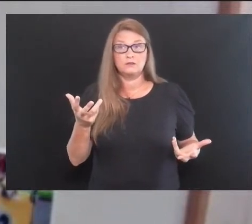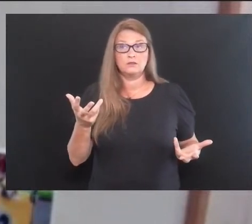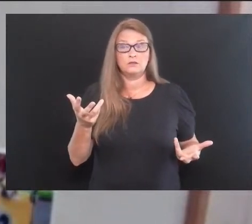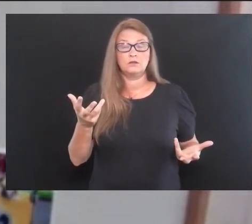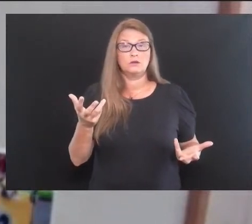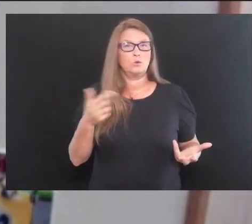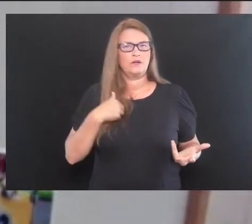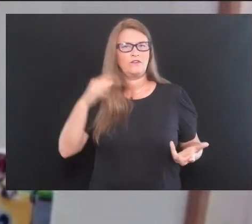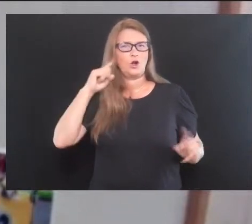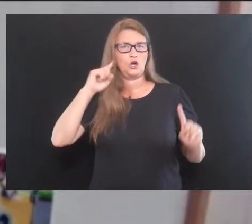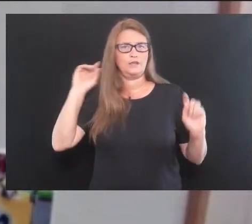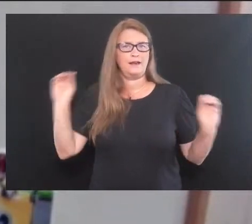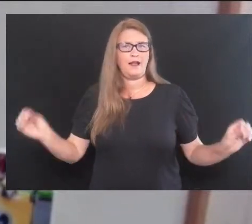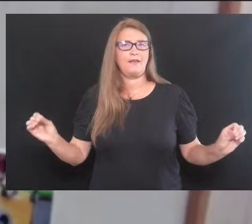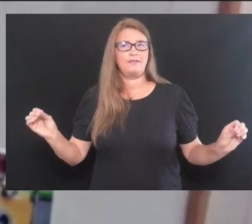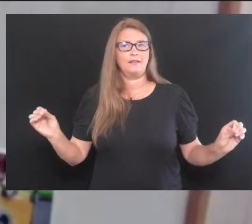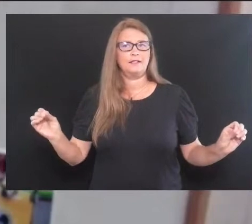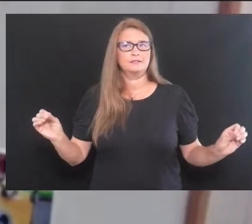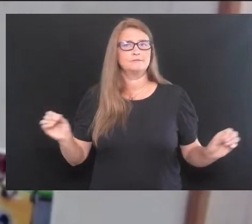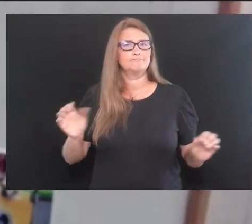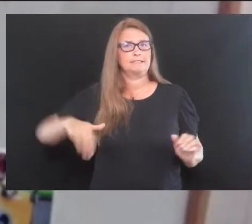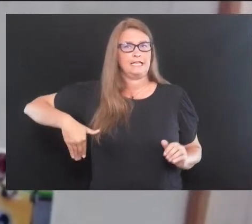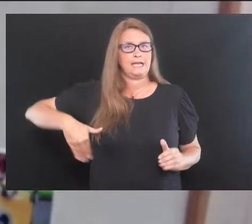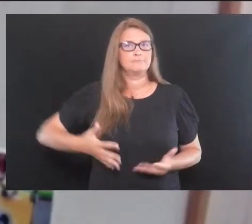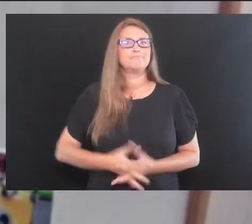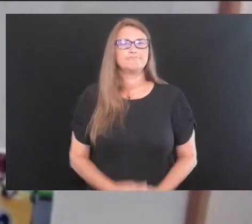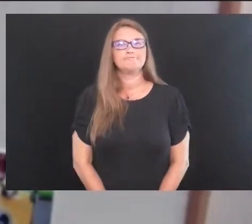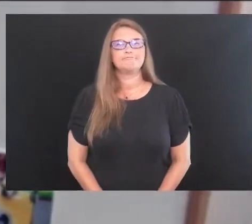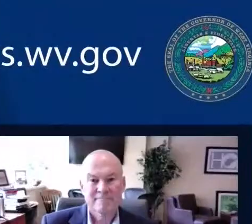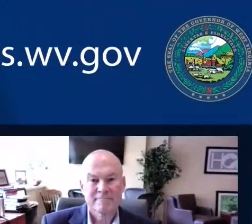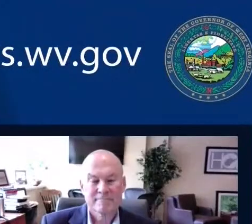haven't heard that action yet. Thank you.